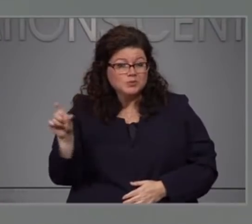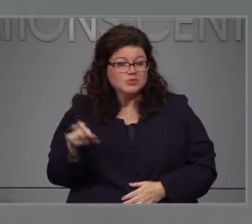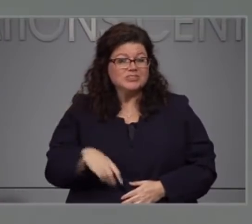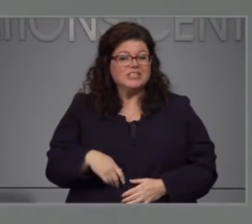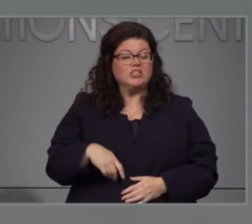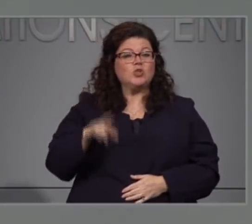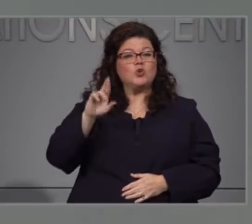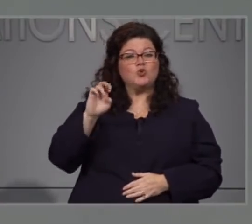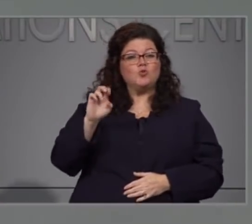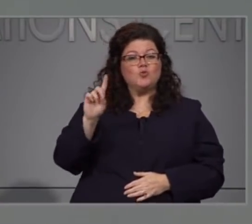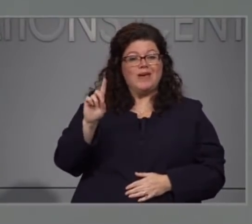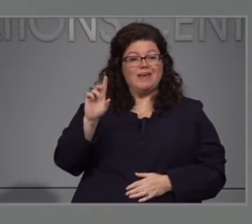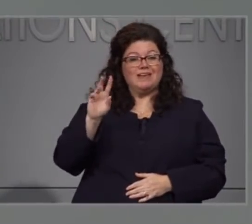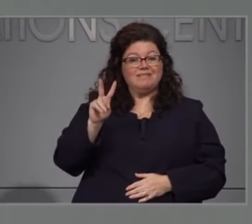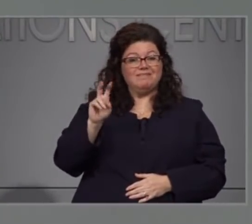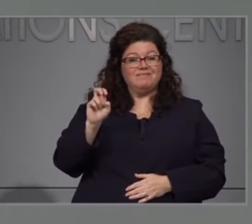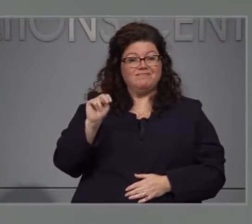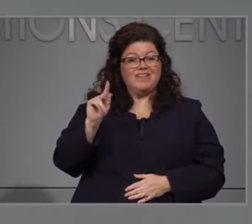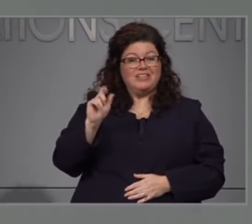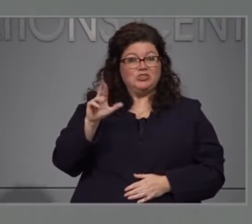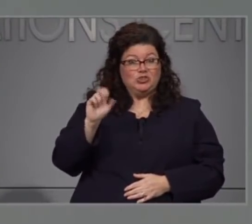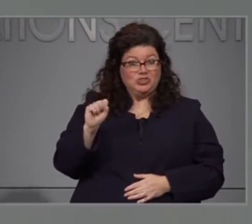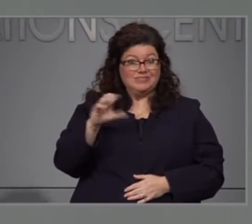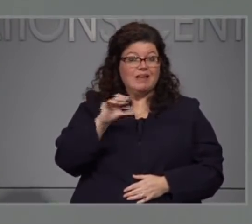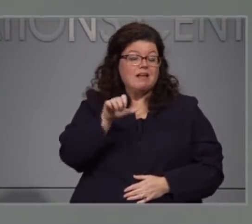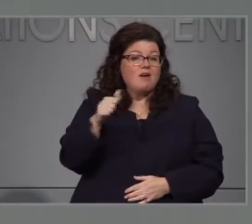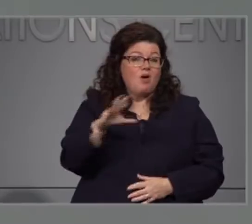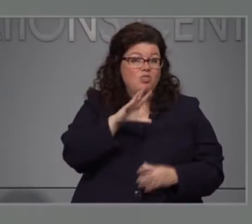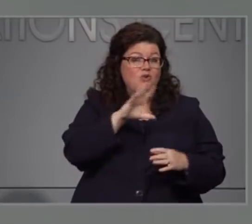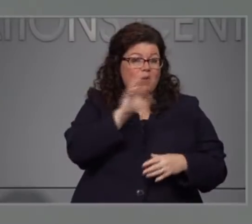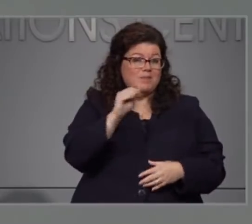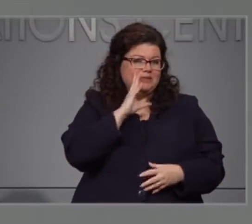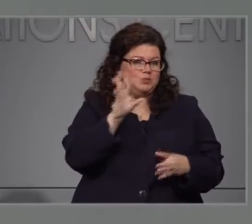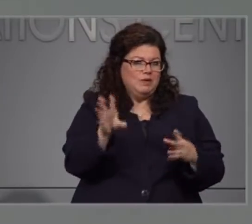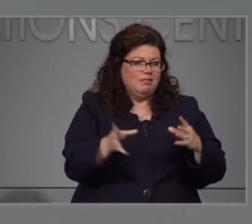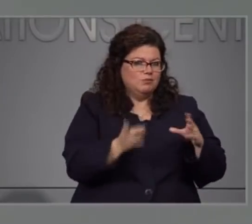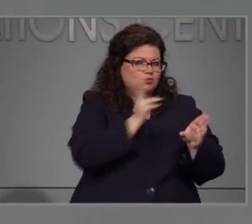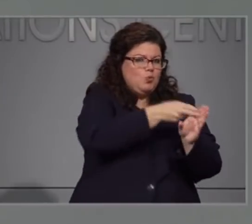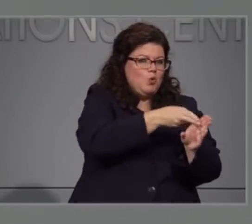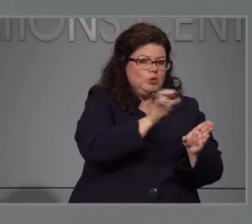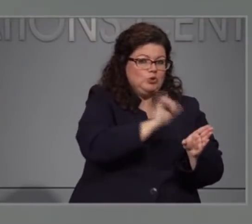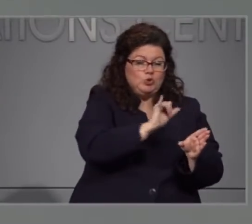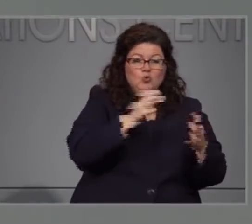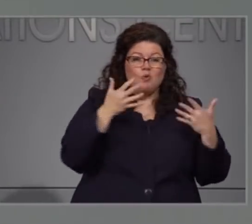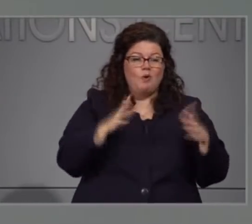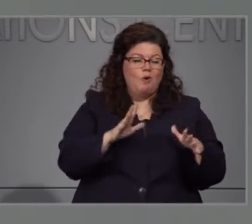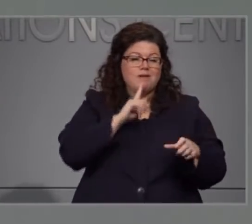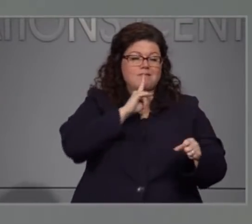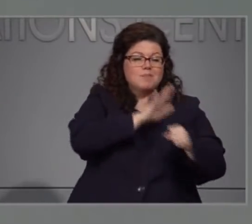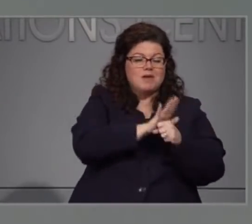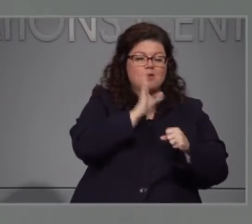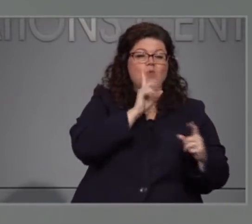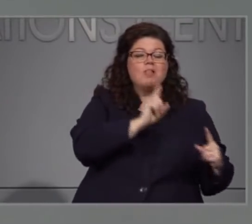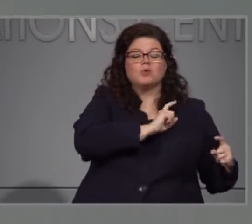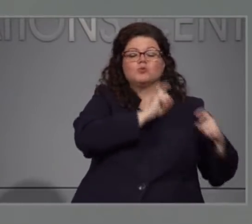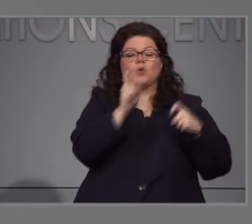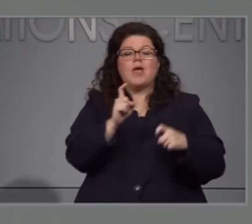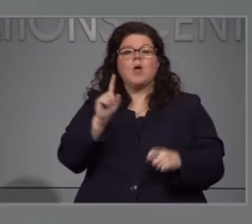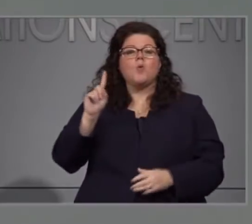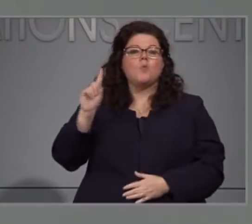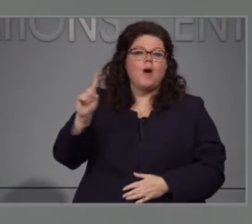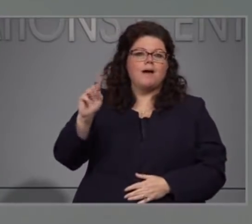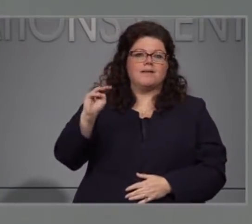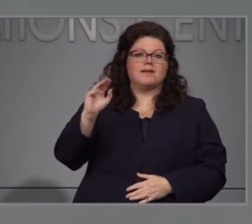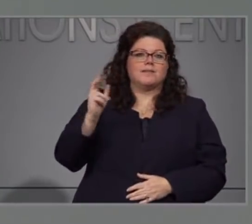others that will be joining in the coming weeks, have committed collectively to donate 1 million masks to this